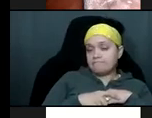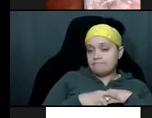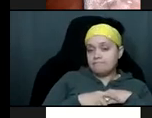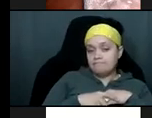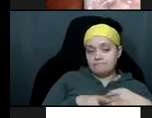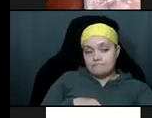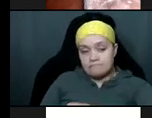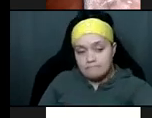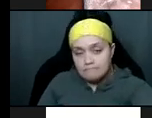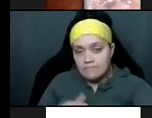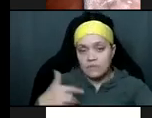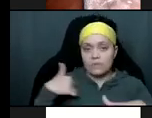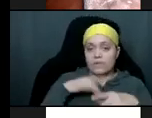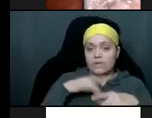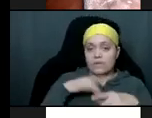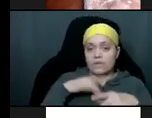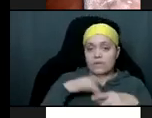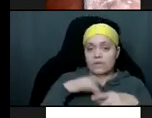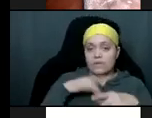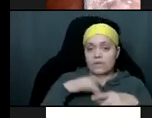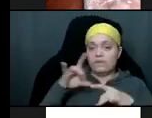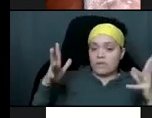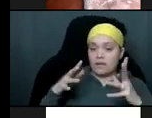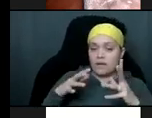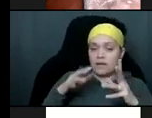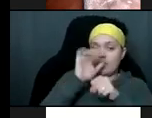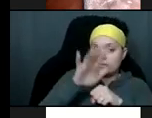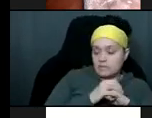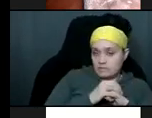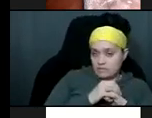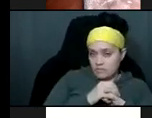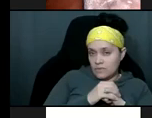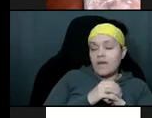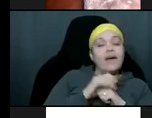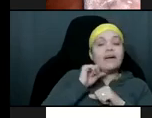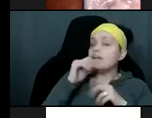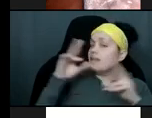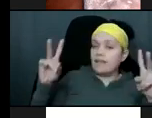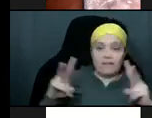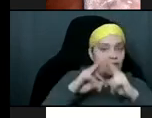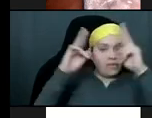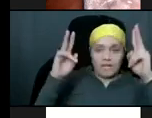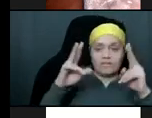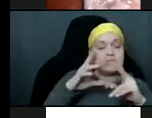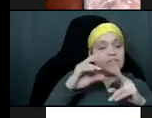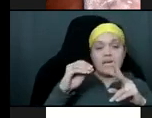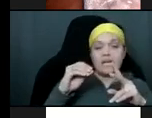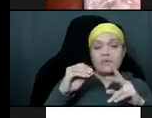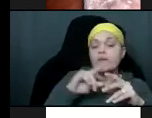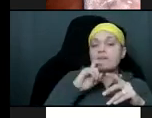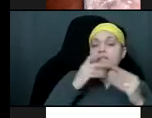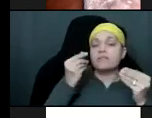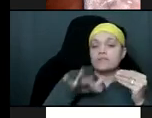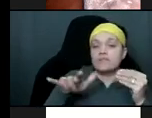So we have Australia without much in terms of mountains and certainly not volcanoes, and we have deserts being the